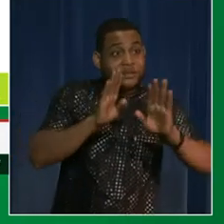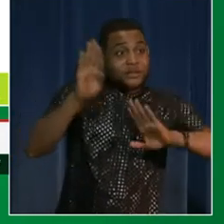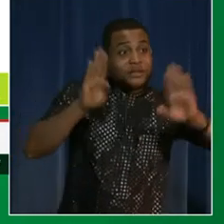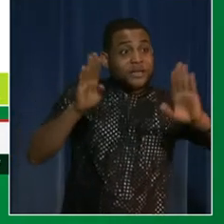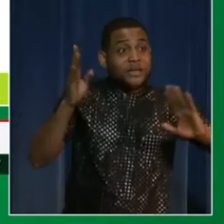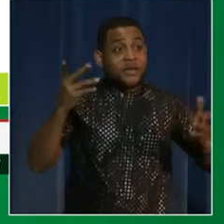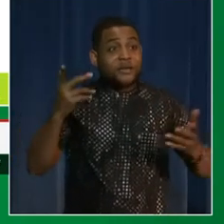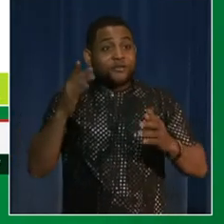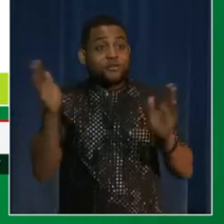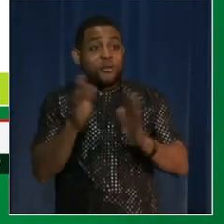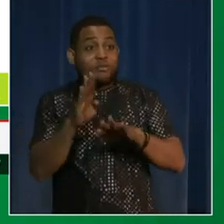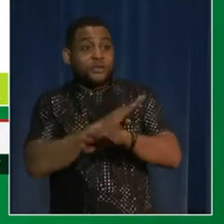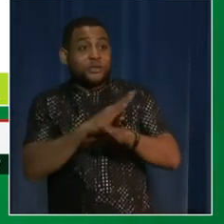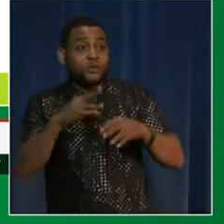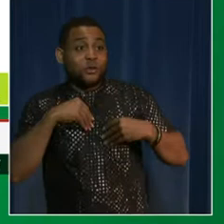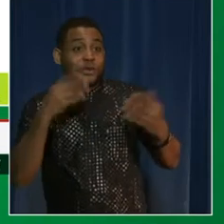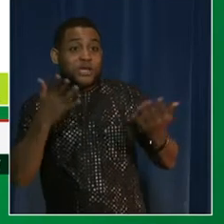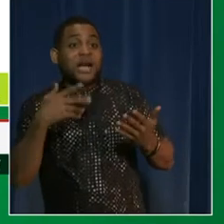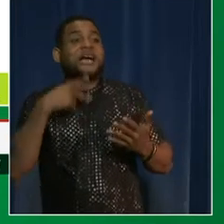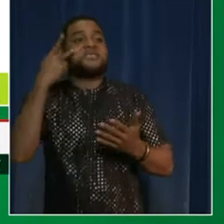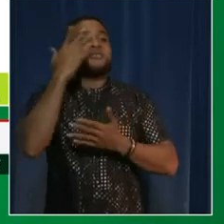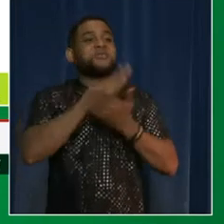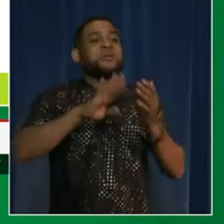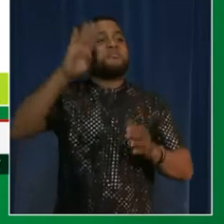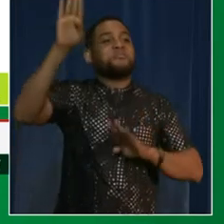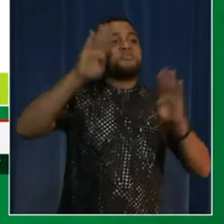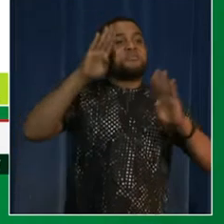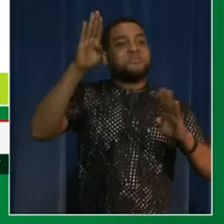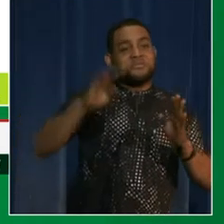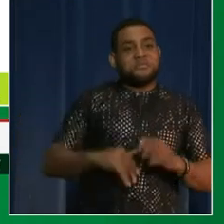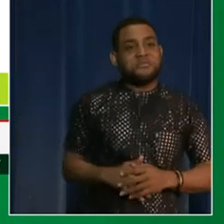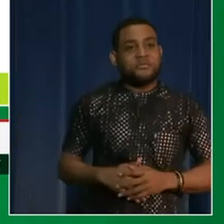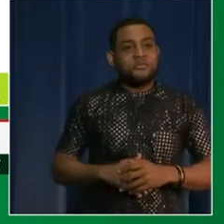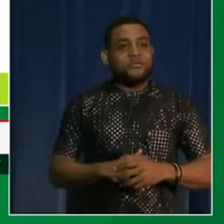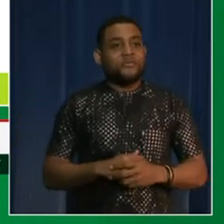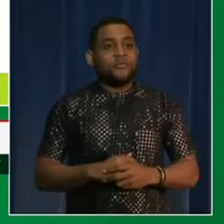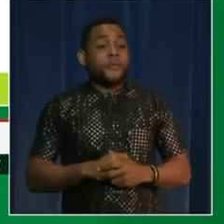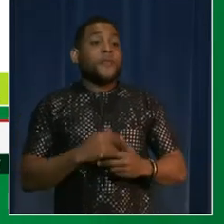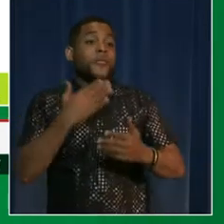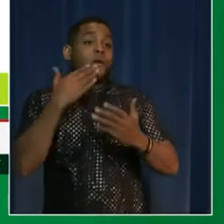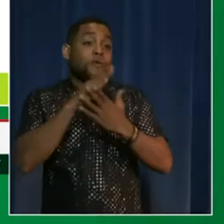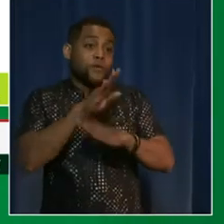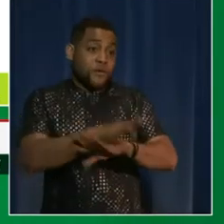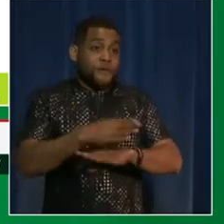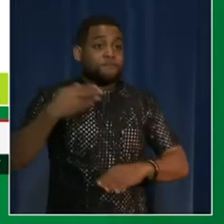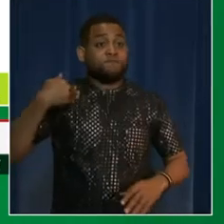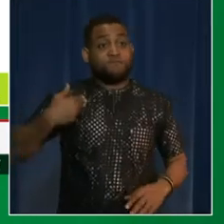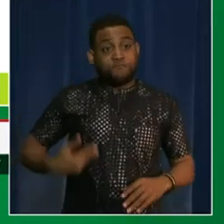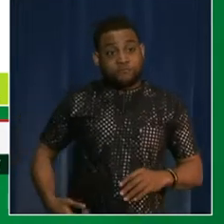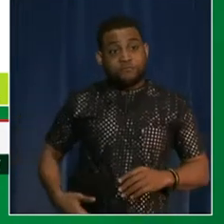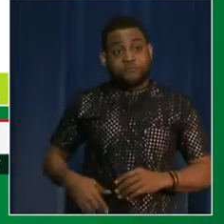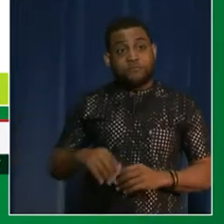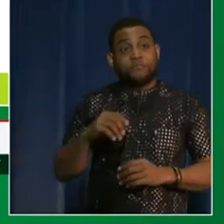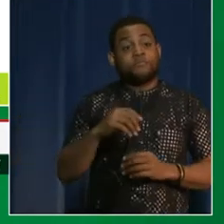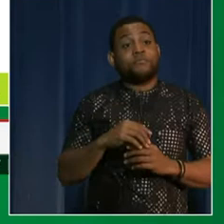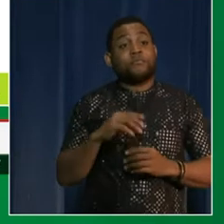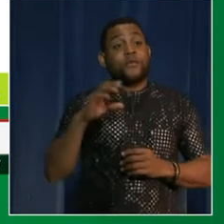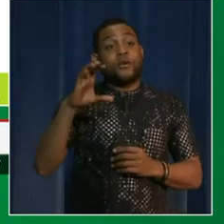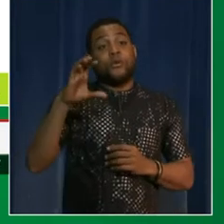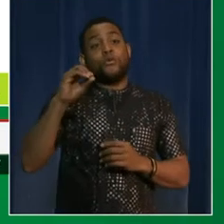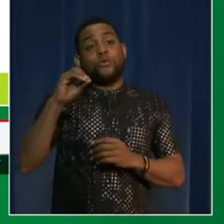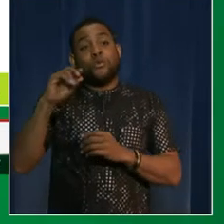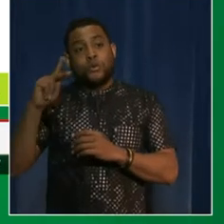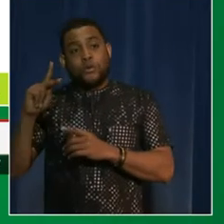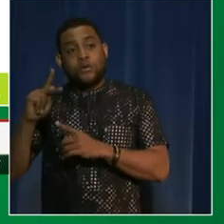Maybe? I see some hands. Okay, super. So good afternoon. My name is Sabangala Cook. I am the Director of Business Development and Strategy